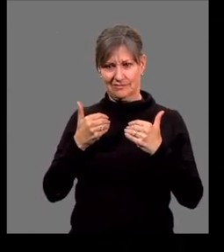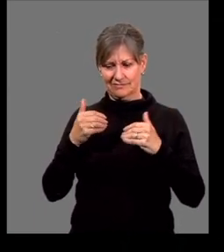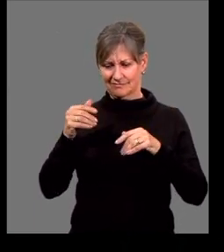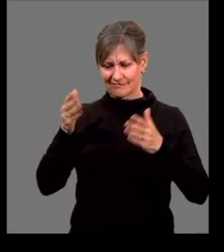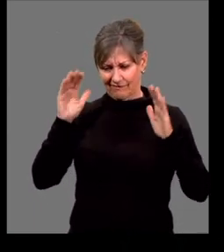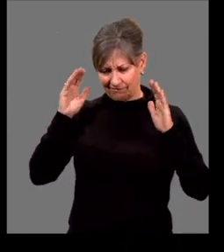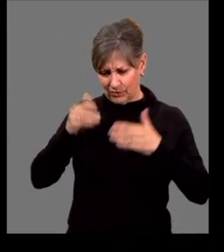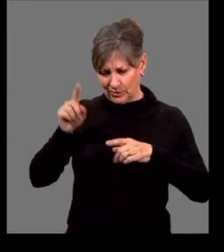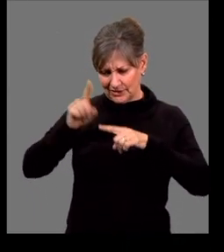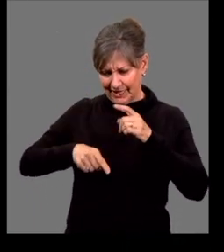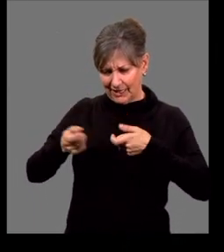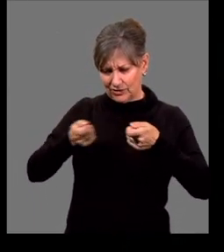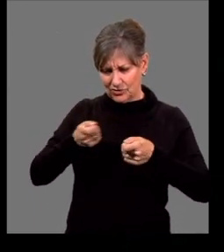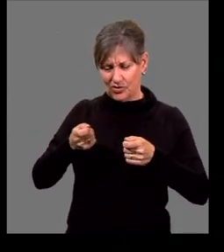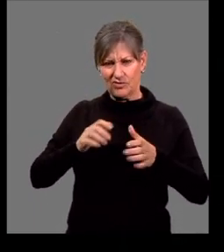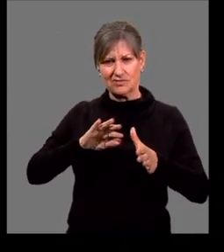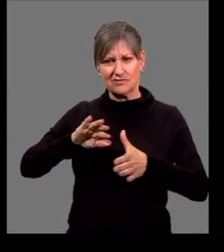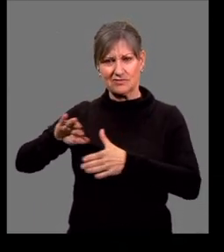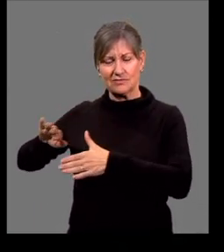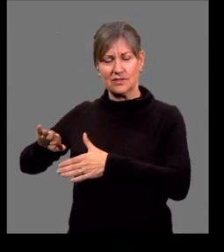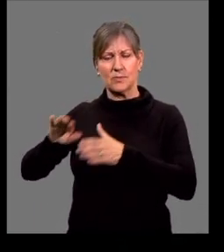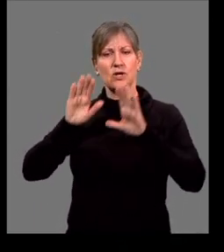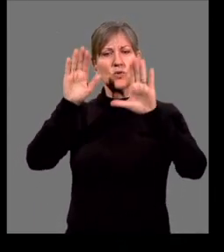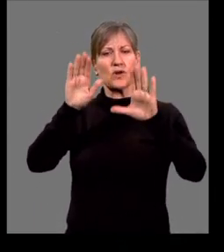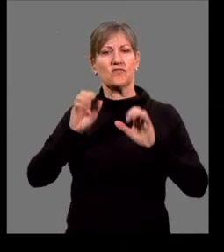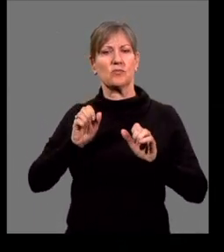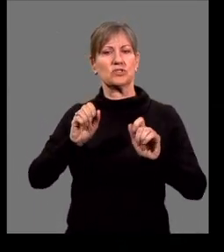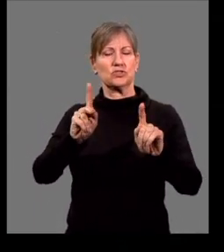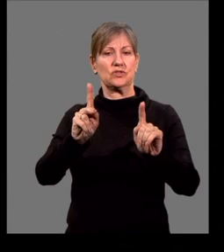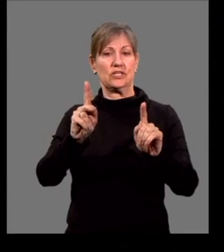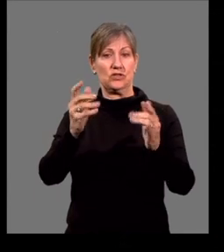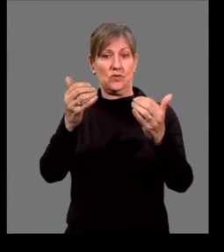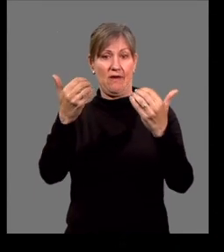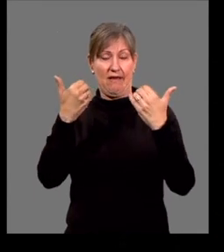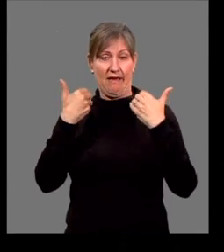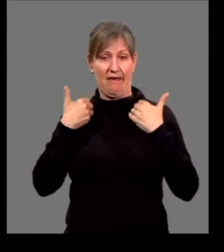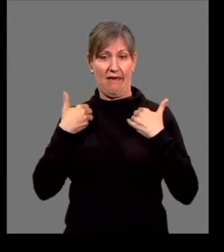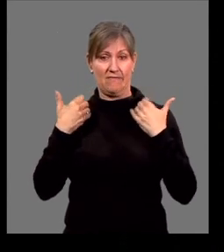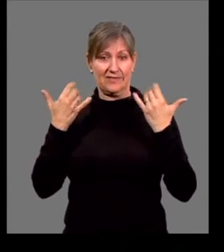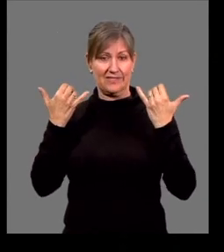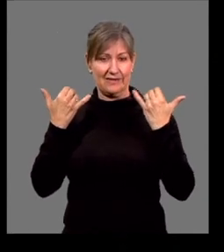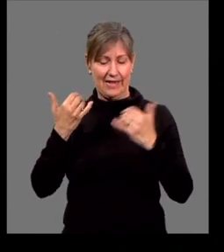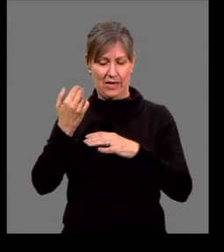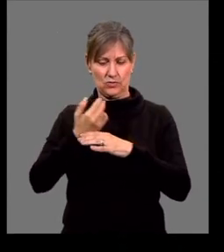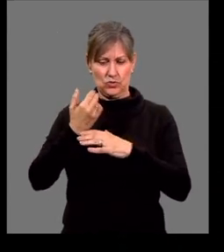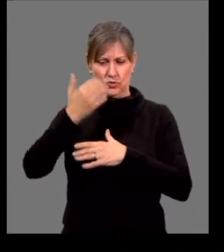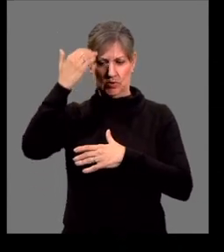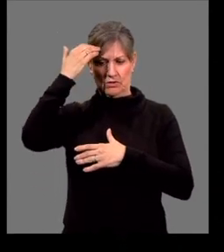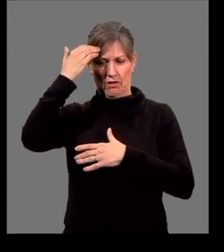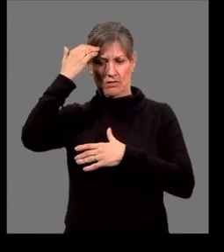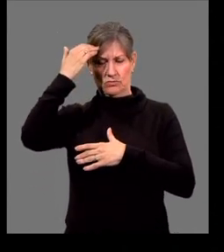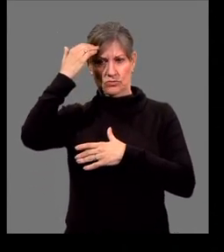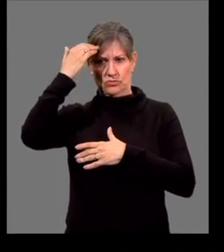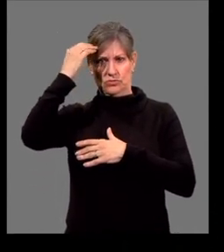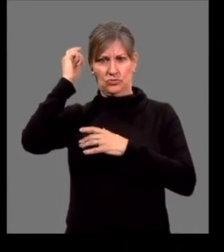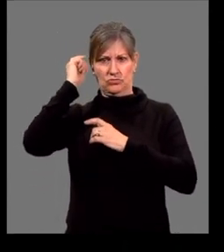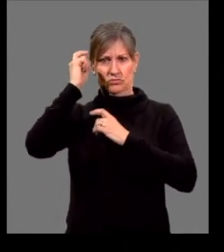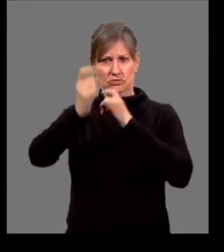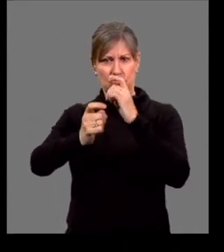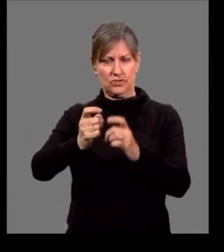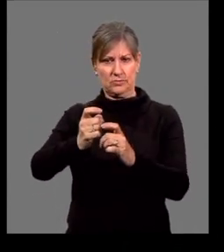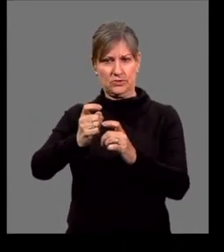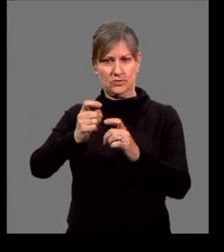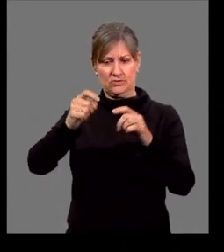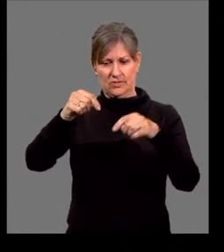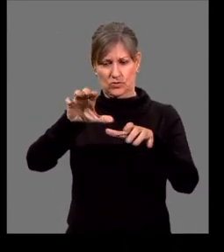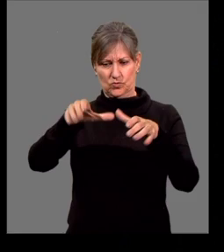your control, but what a wonderful opportunity you now have to use your knowledge to contribute to the